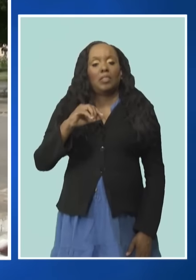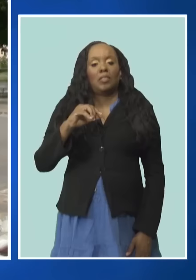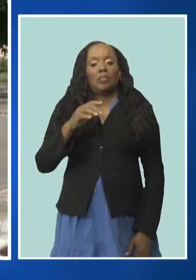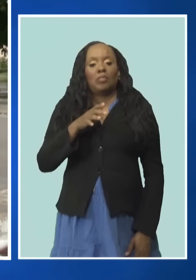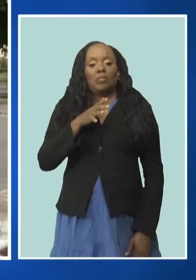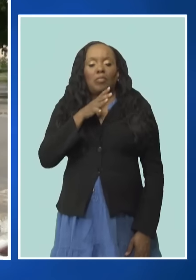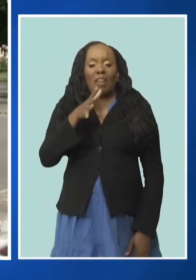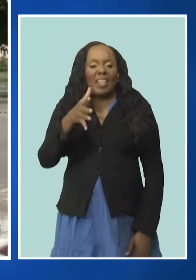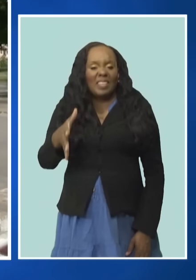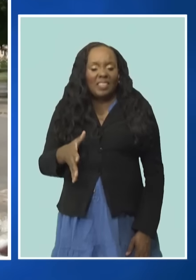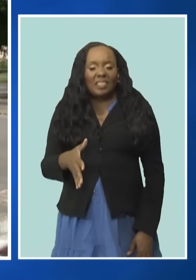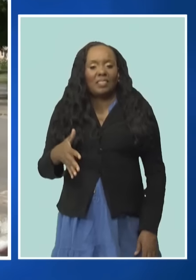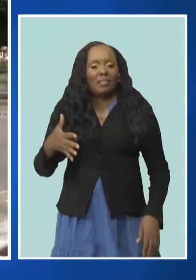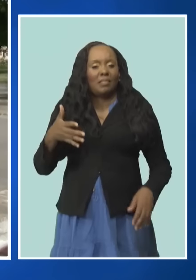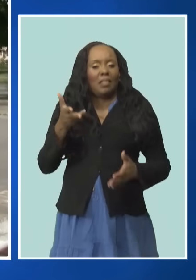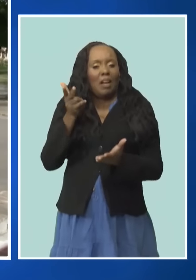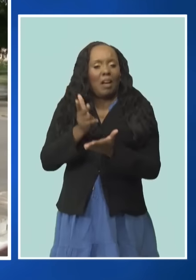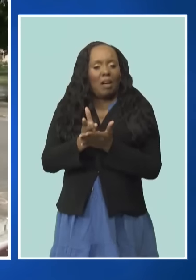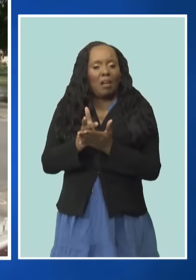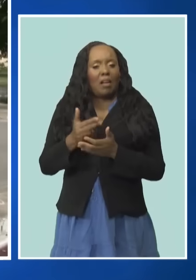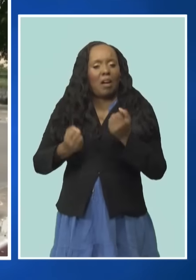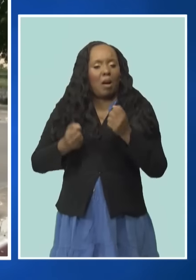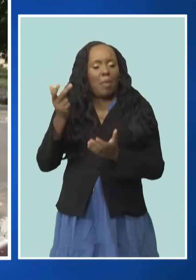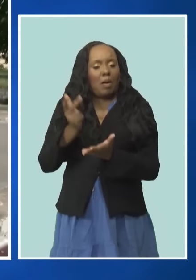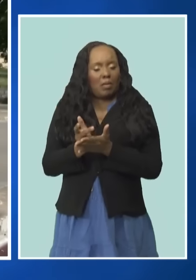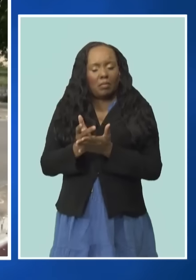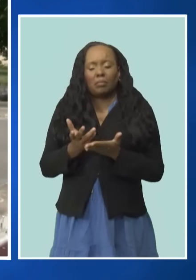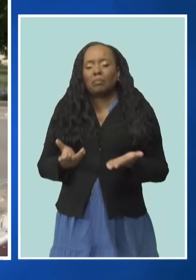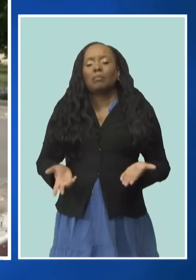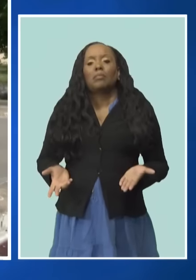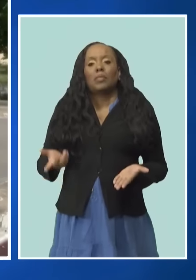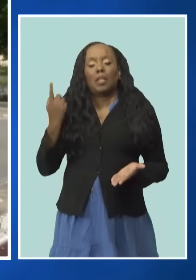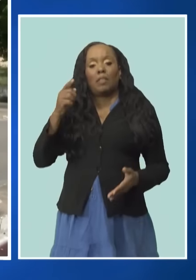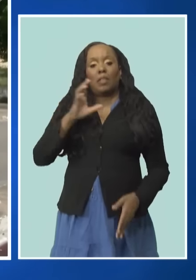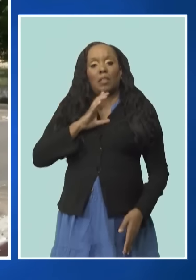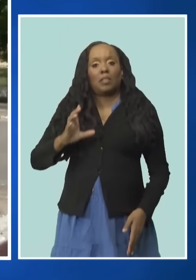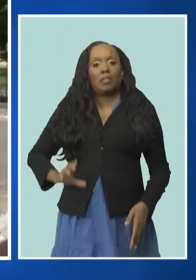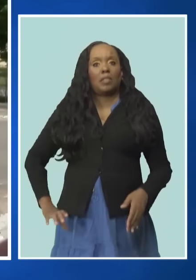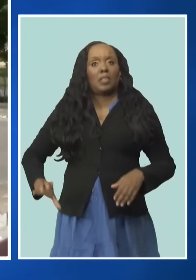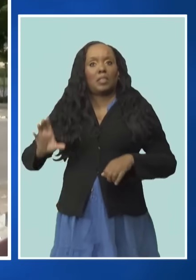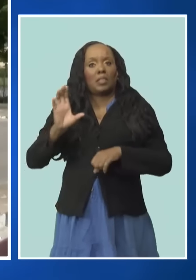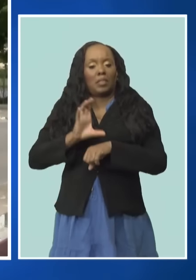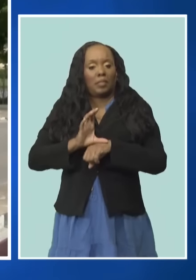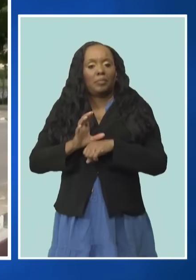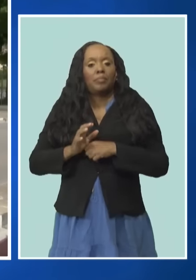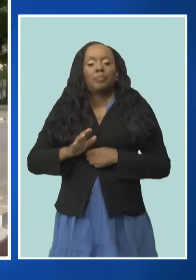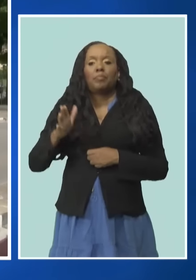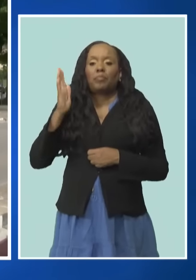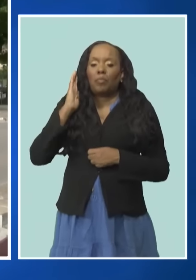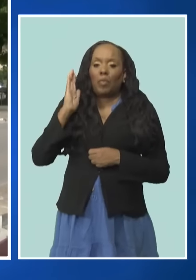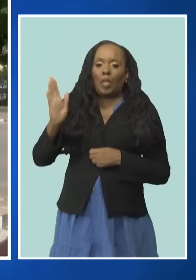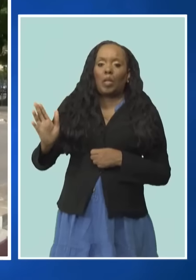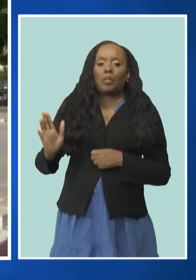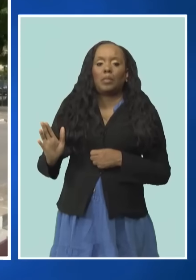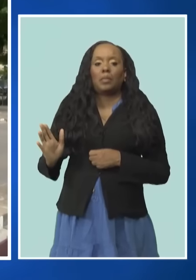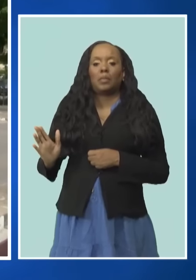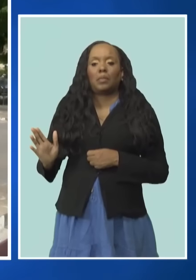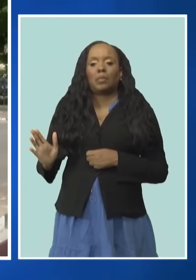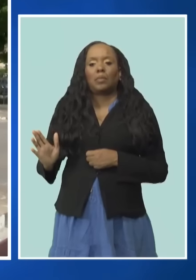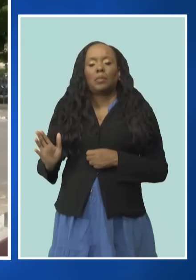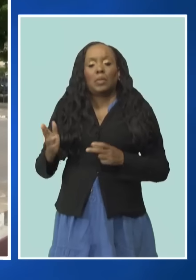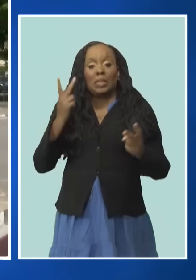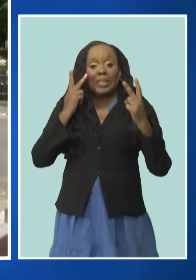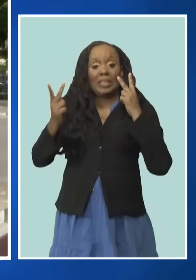the heritage tour throughout the parish of Christchurch, where we are going to be touching on a lot of